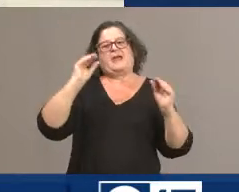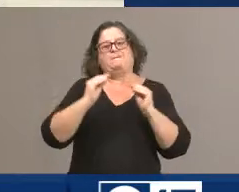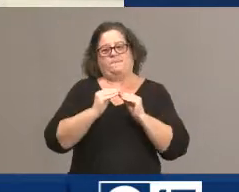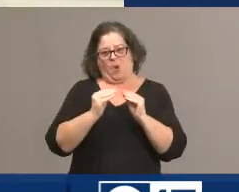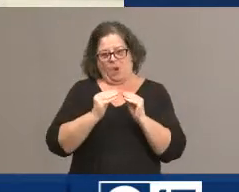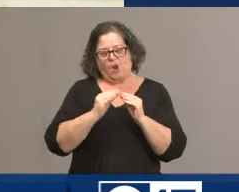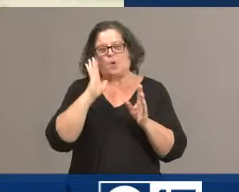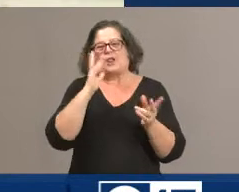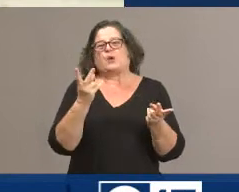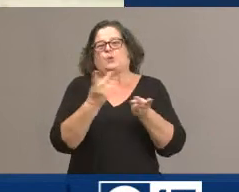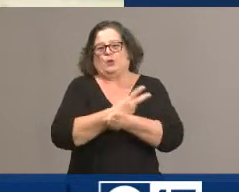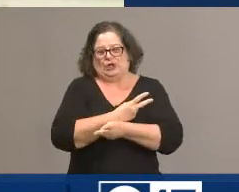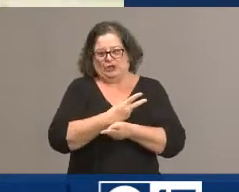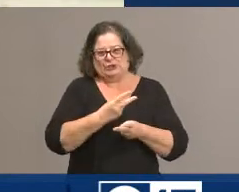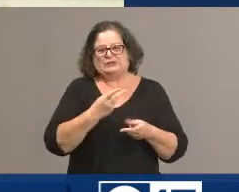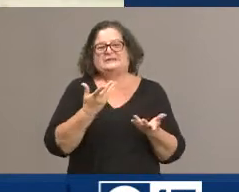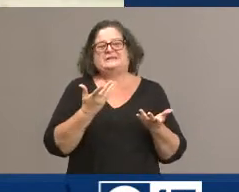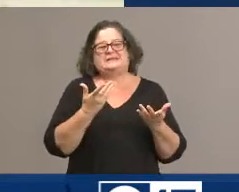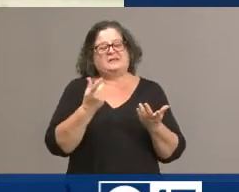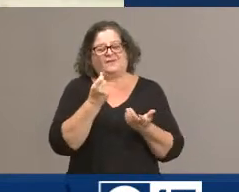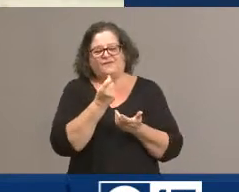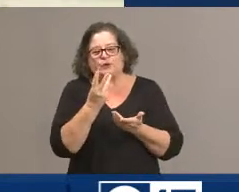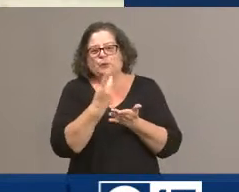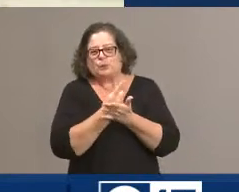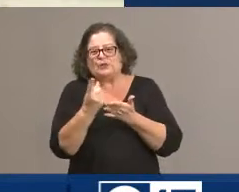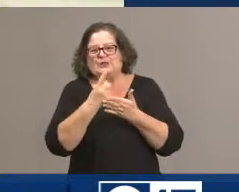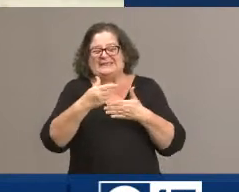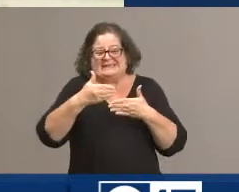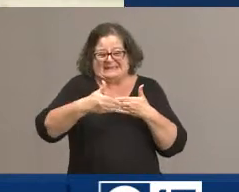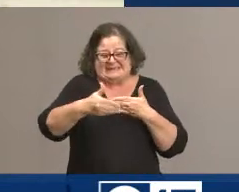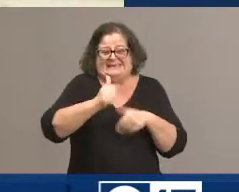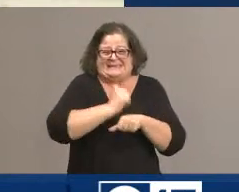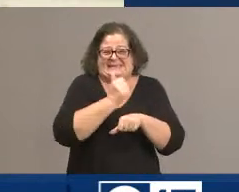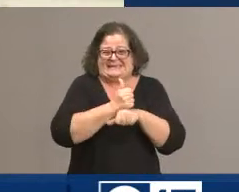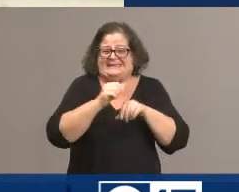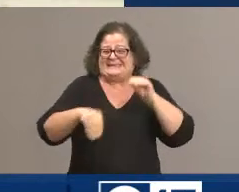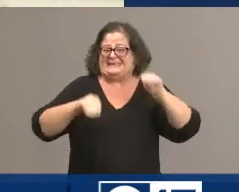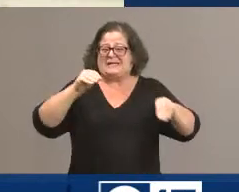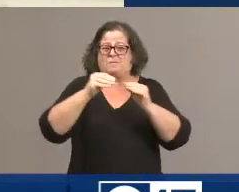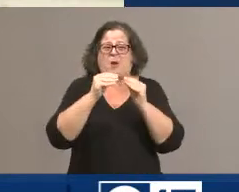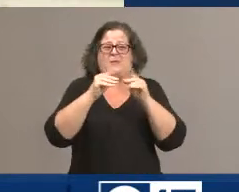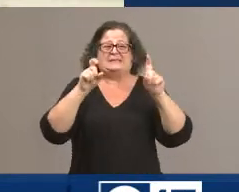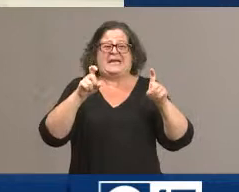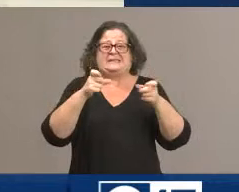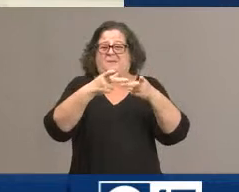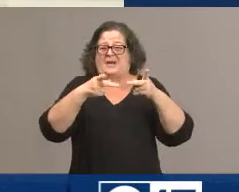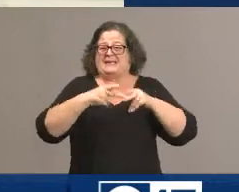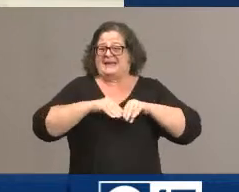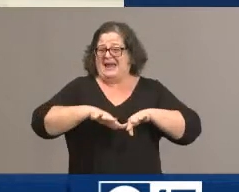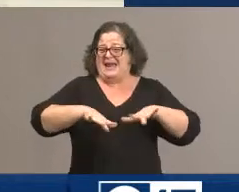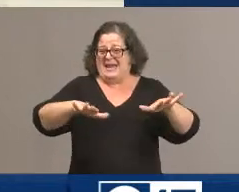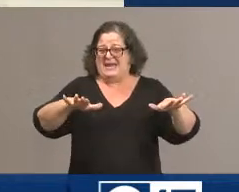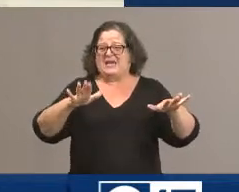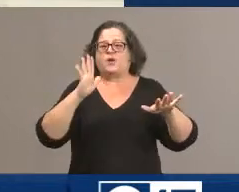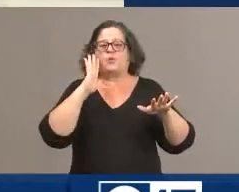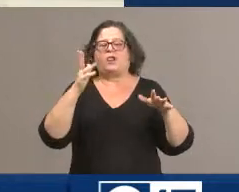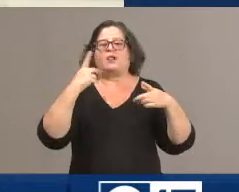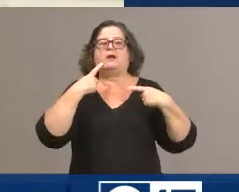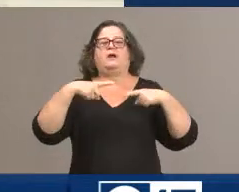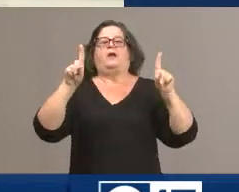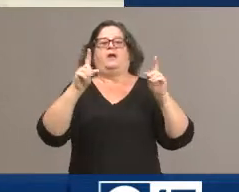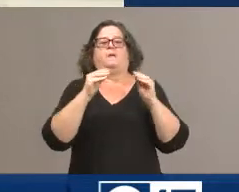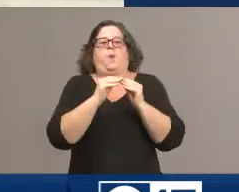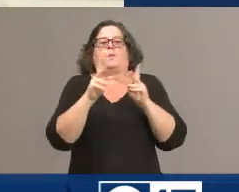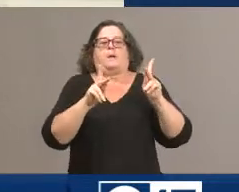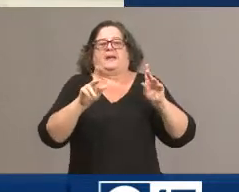have put in place and are putting in place to take effect, but they will take effect. So over